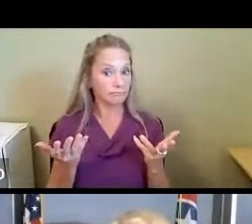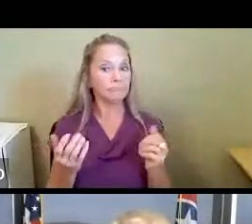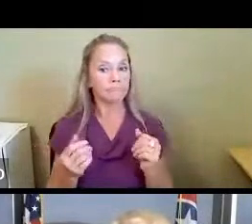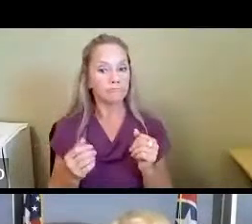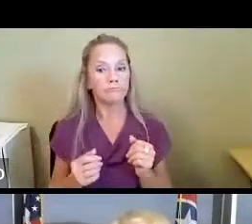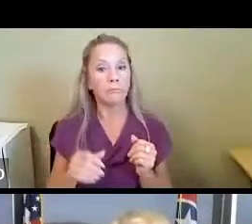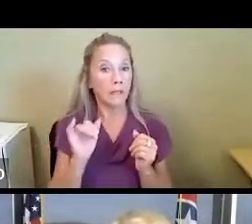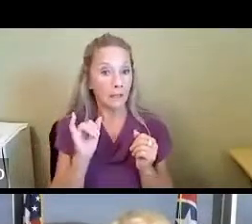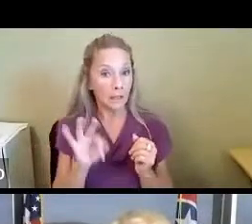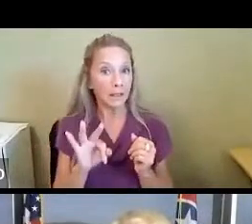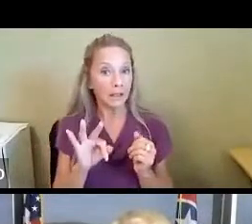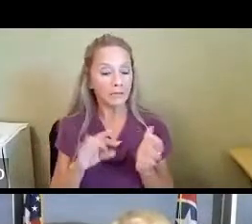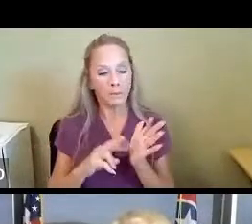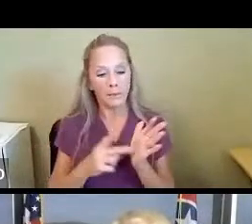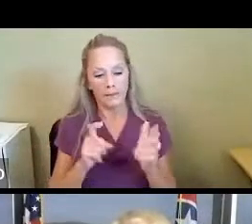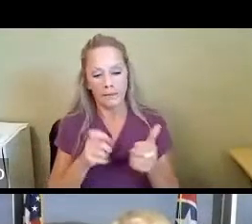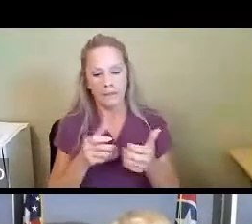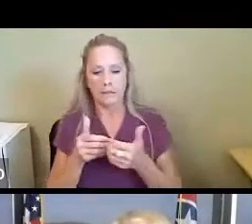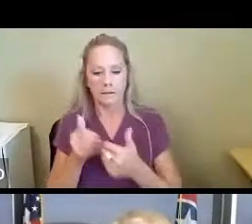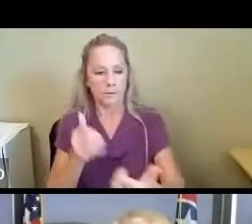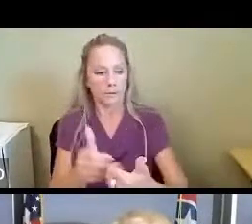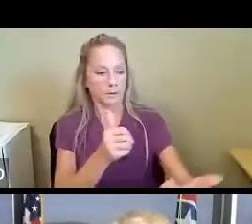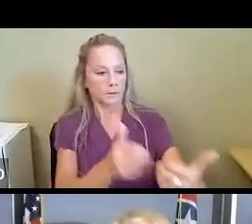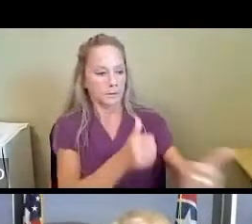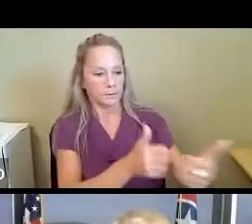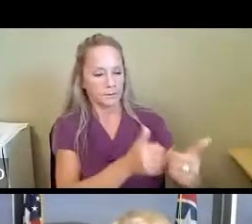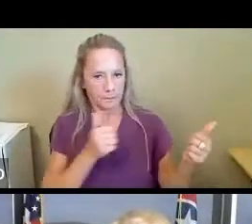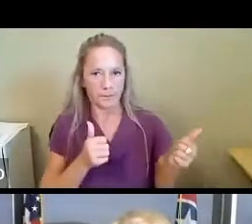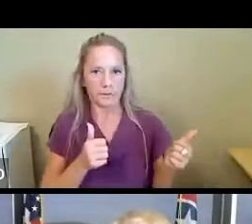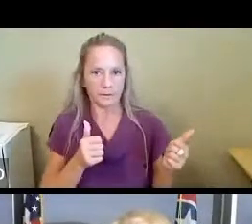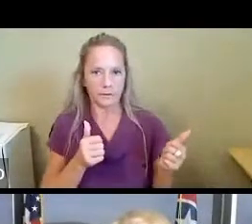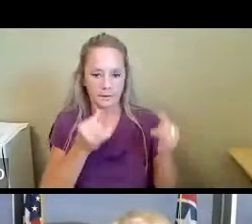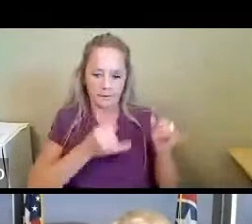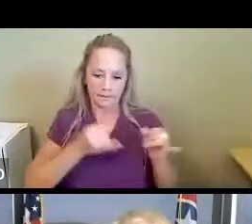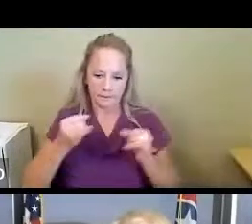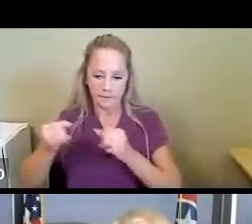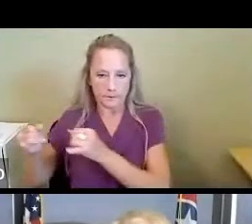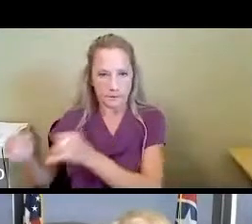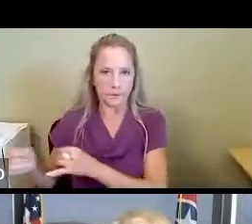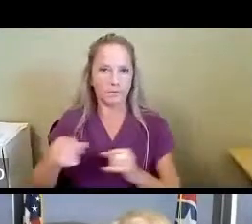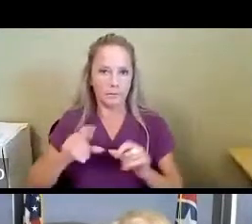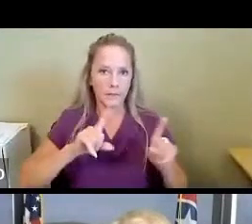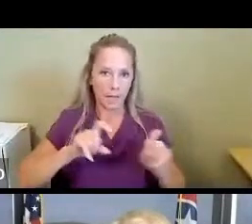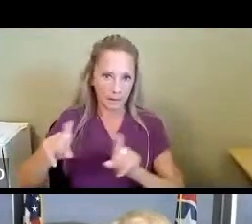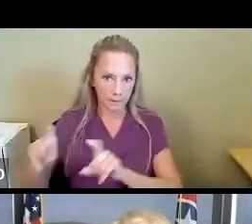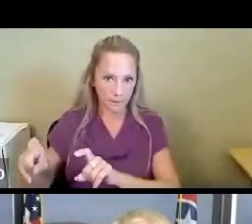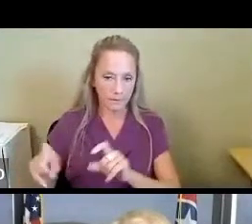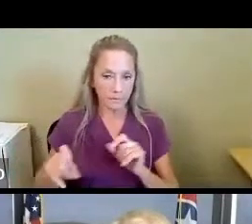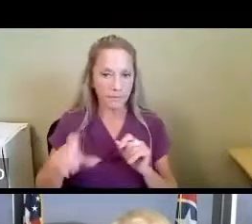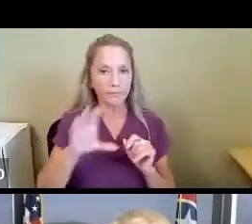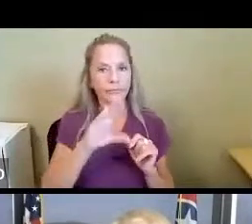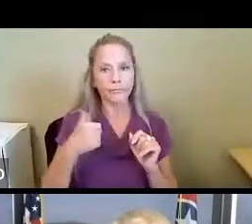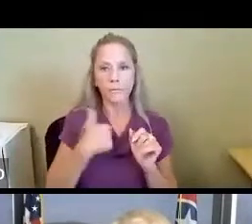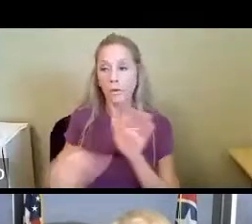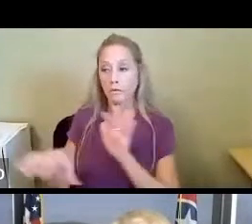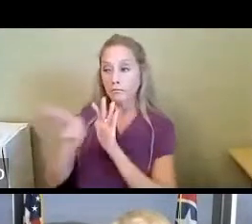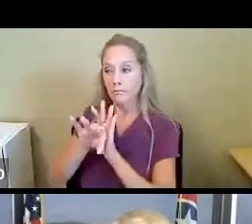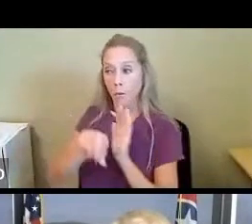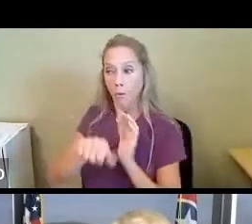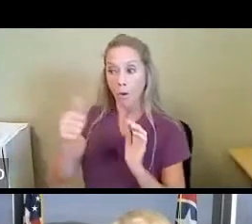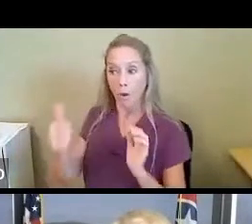finally, individual PCR testing. In addition to that, we've selected another dorm on campus, which has a different style of